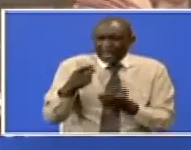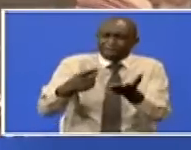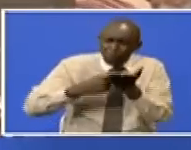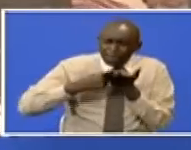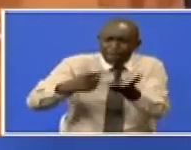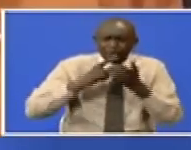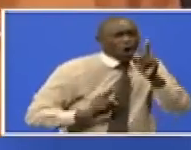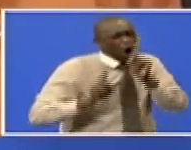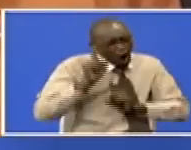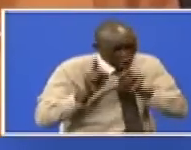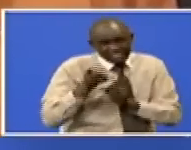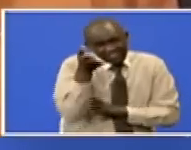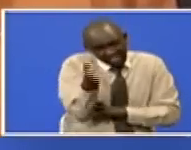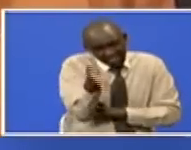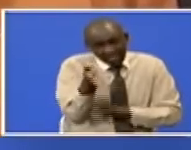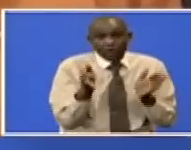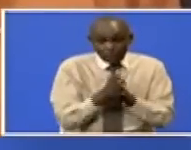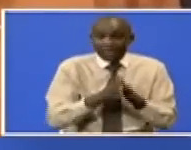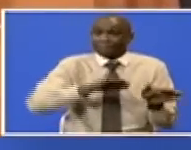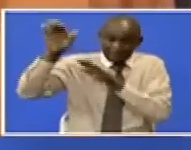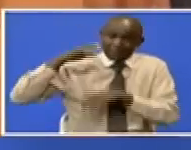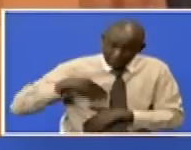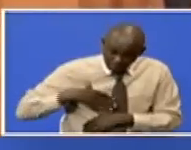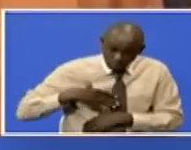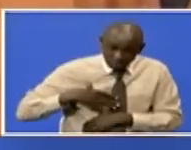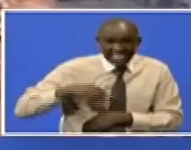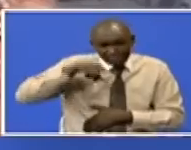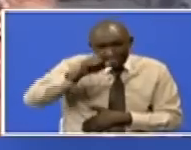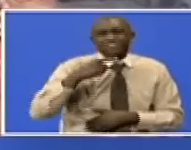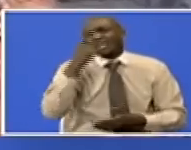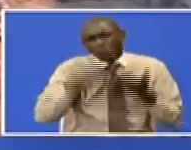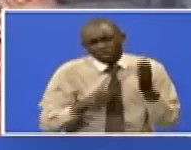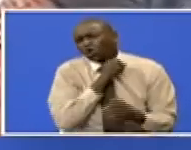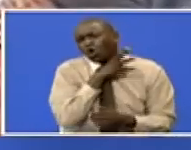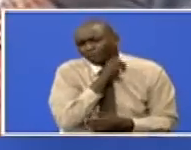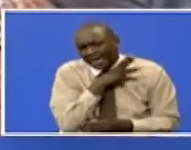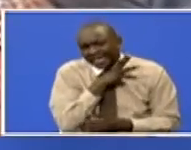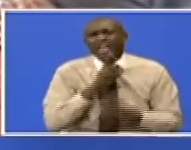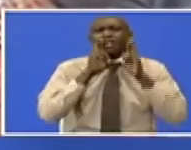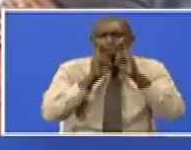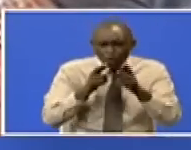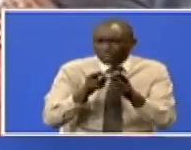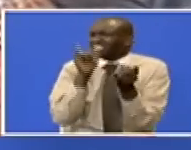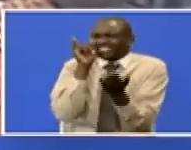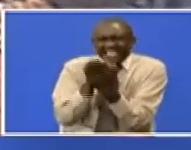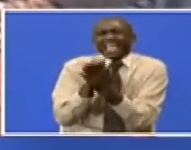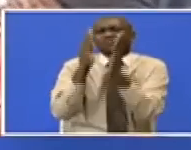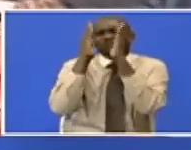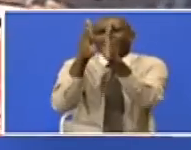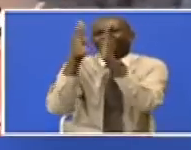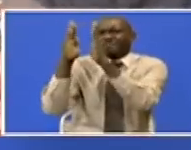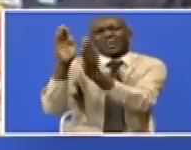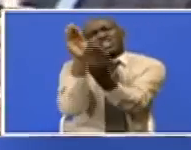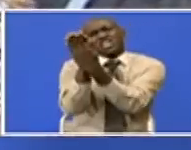between the victims of the violence and parliamentarians, with the victims arguing that the report has been gathering dust in the shelves since